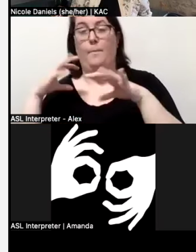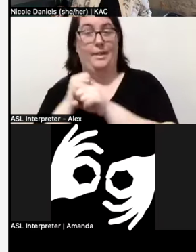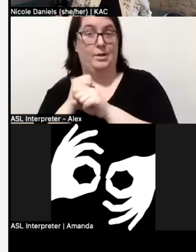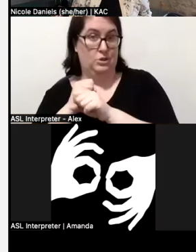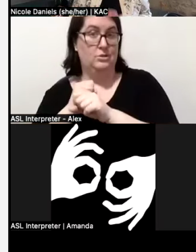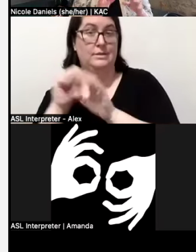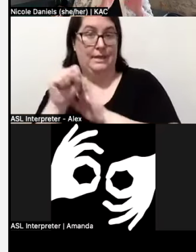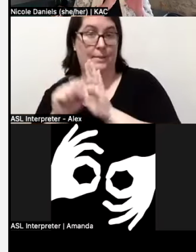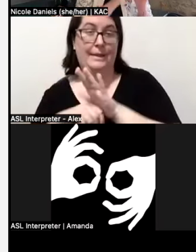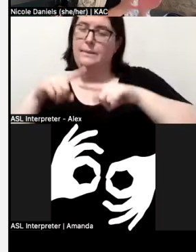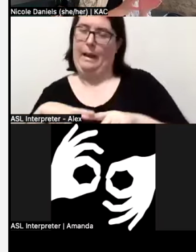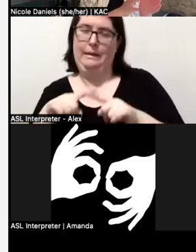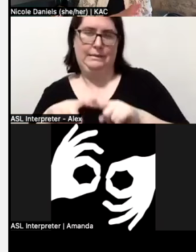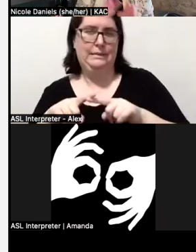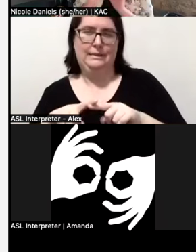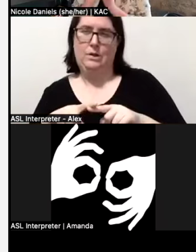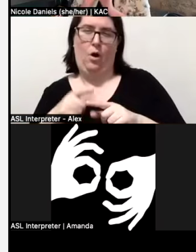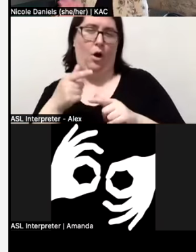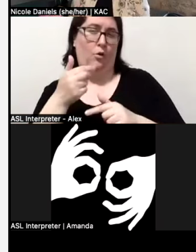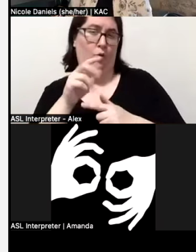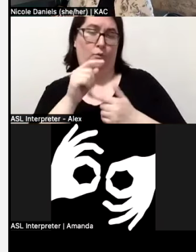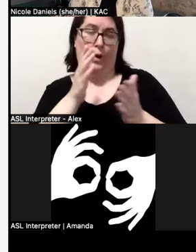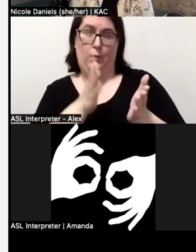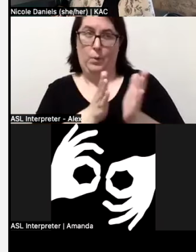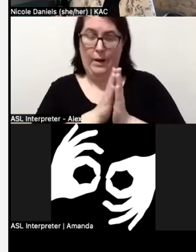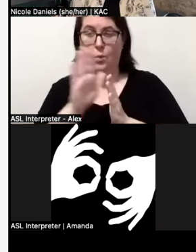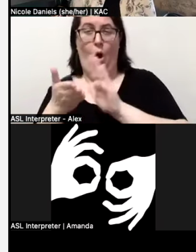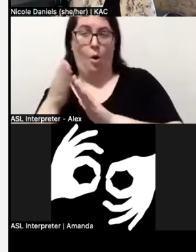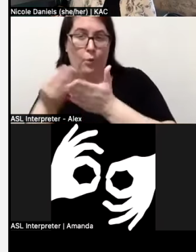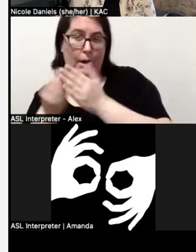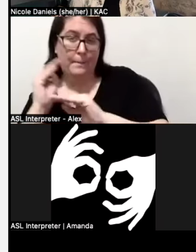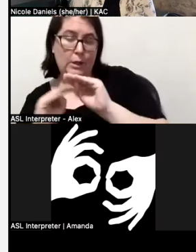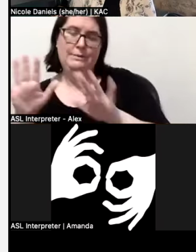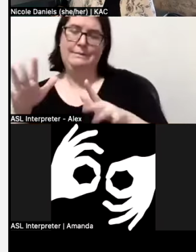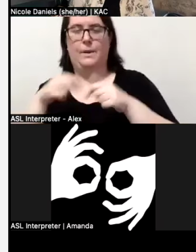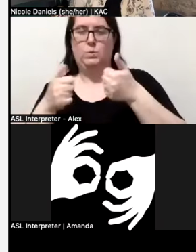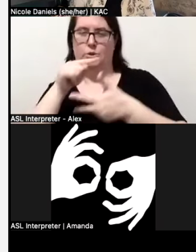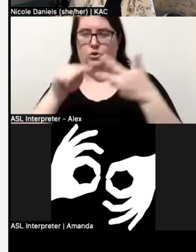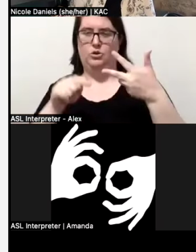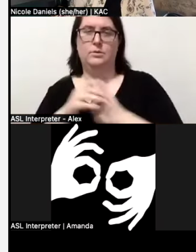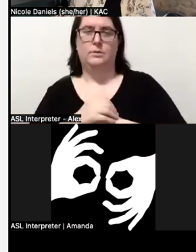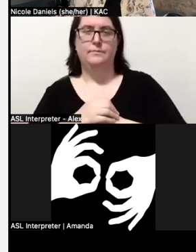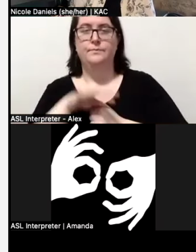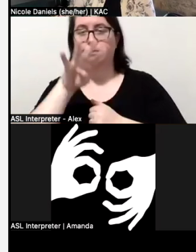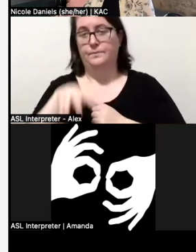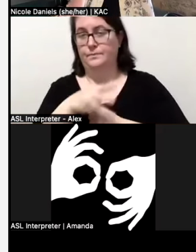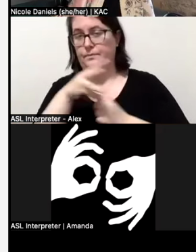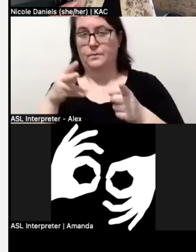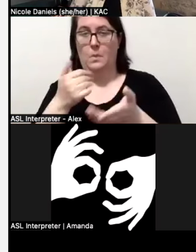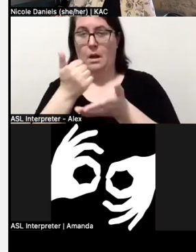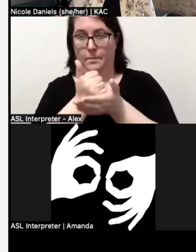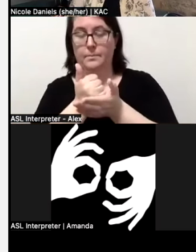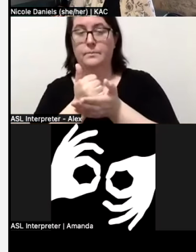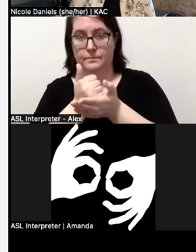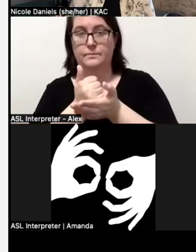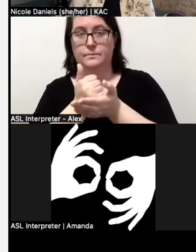on the grant request and your operating budget. And there's a little table here to explain that, but the details are